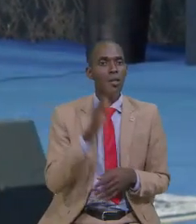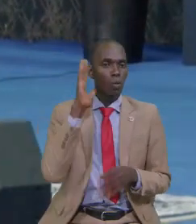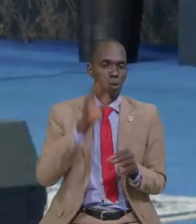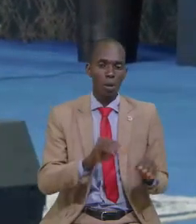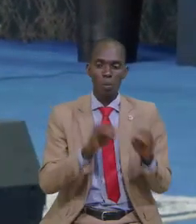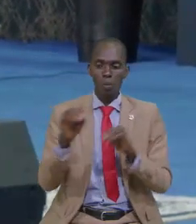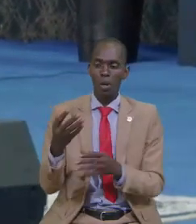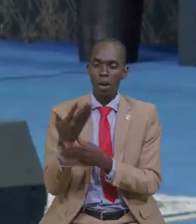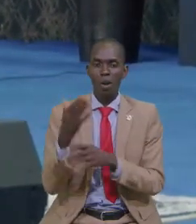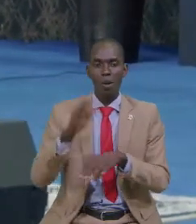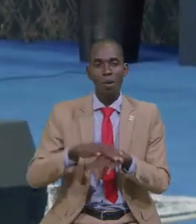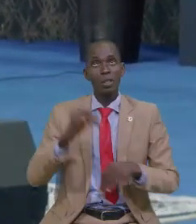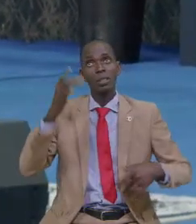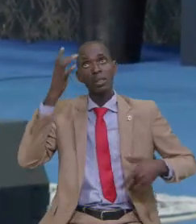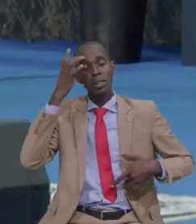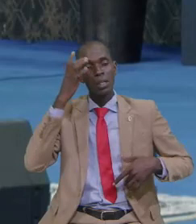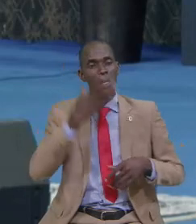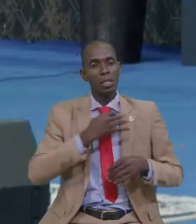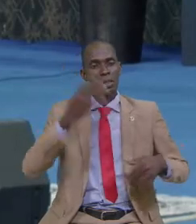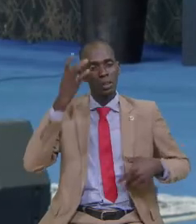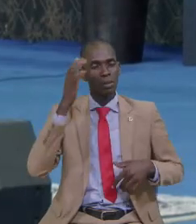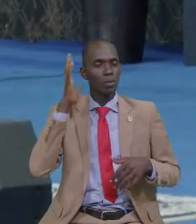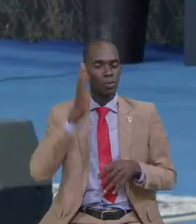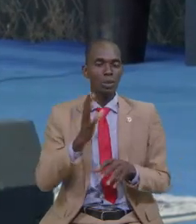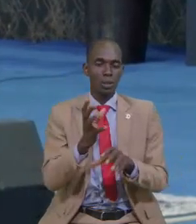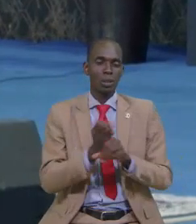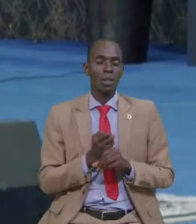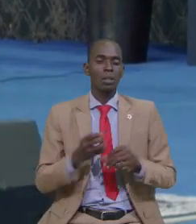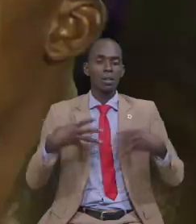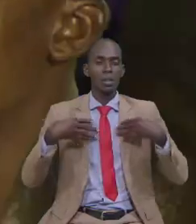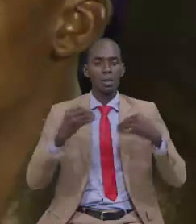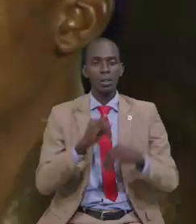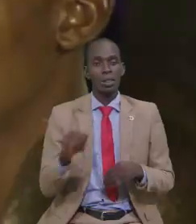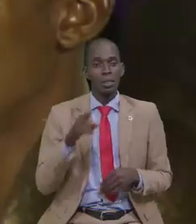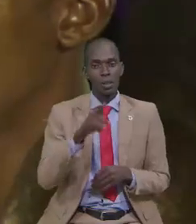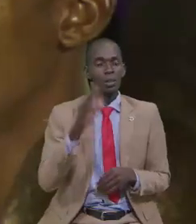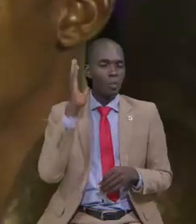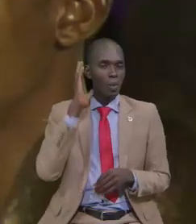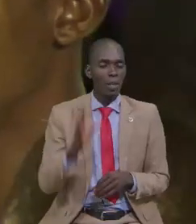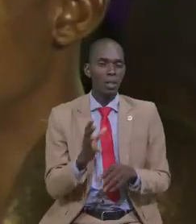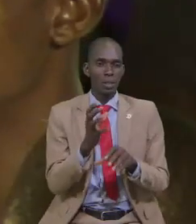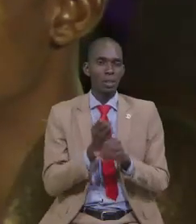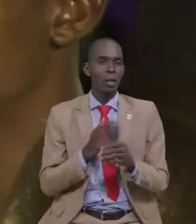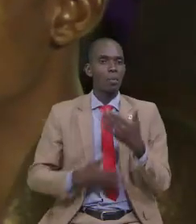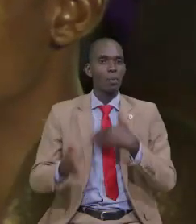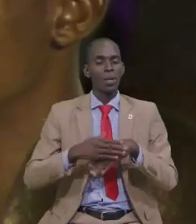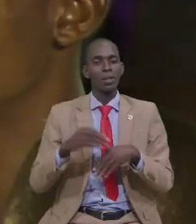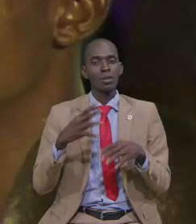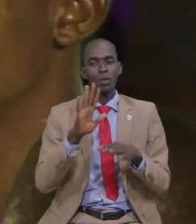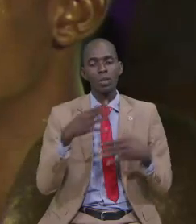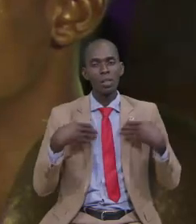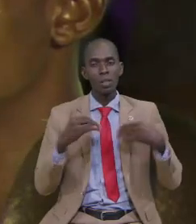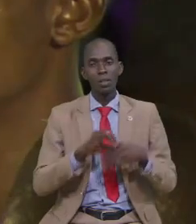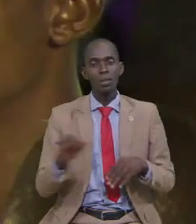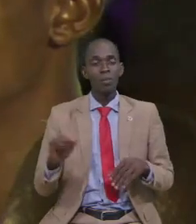sick and they shall recover. And you will recover. And even you too,